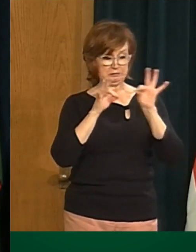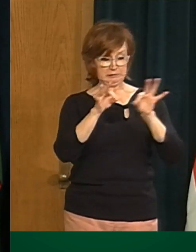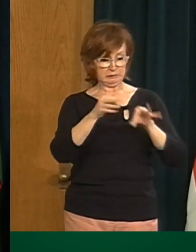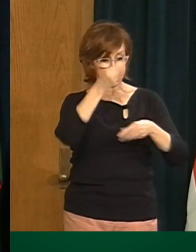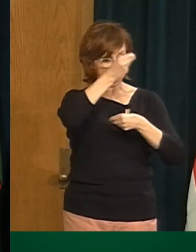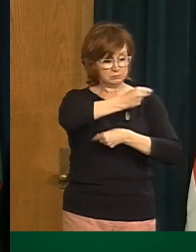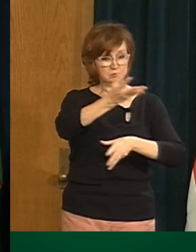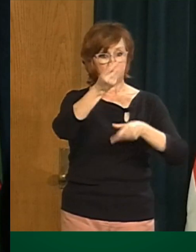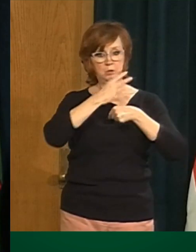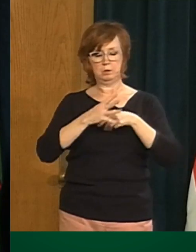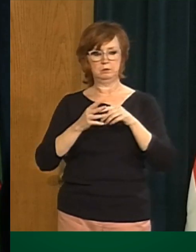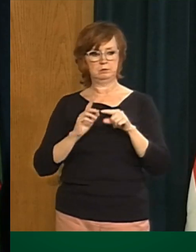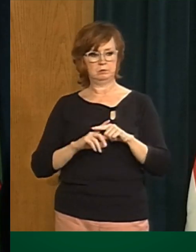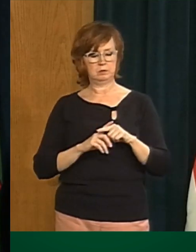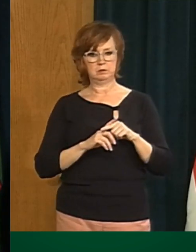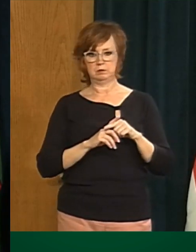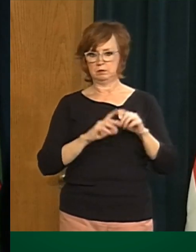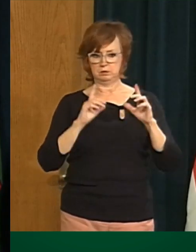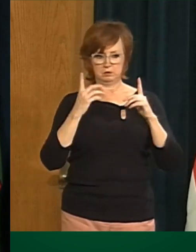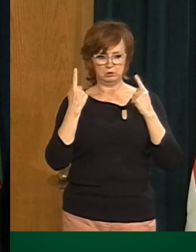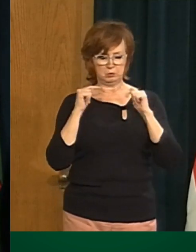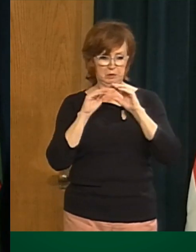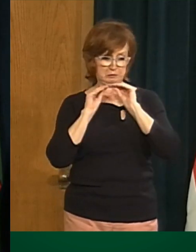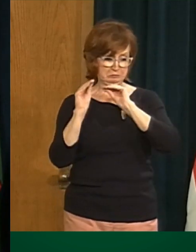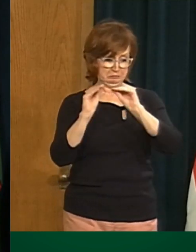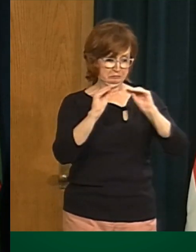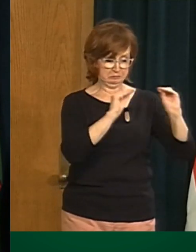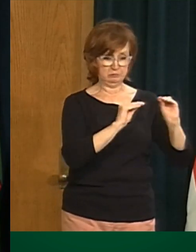educational opportunity for people across the north